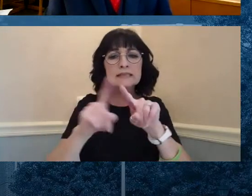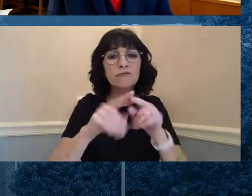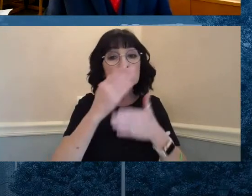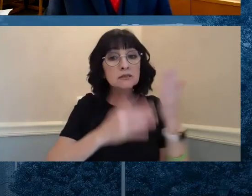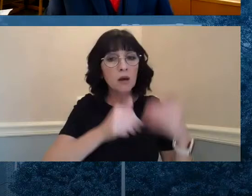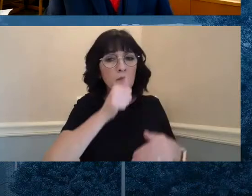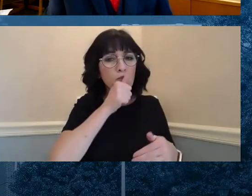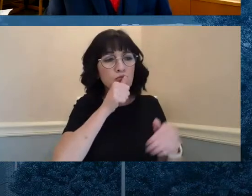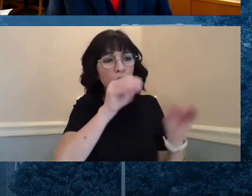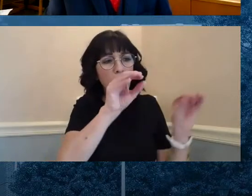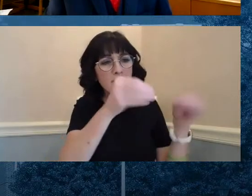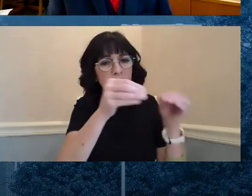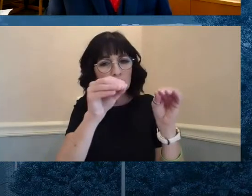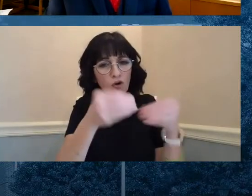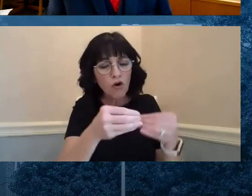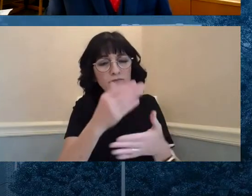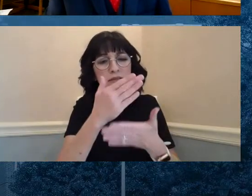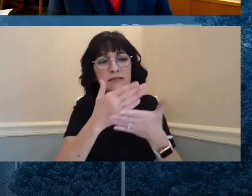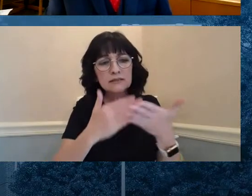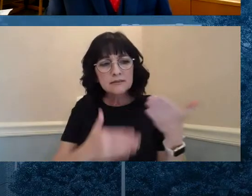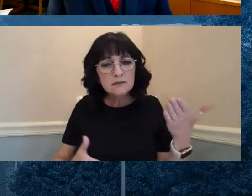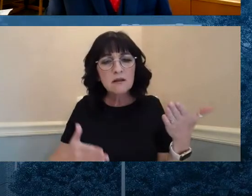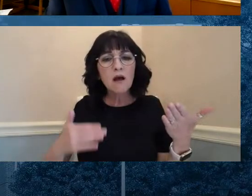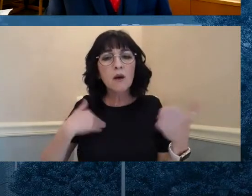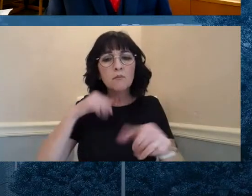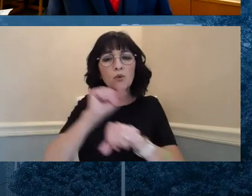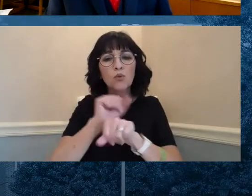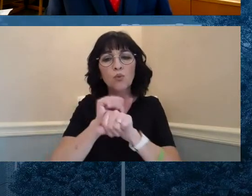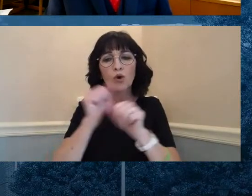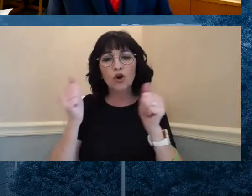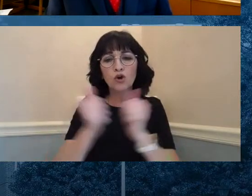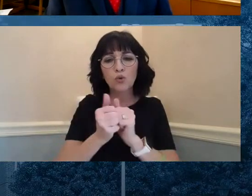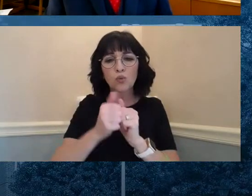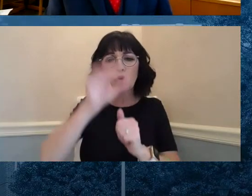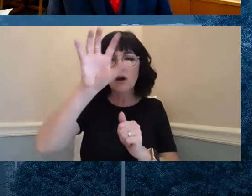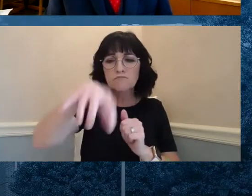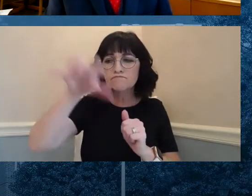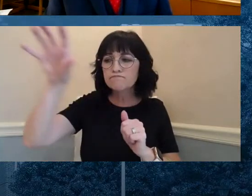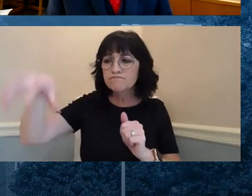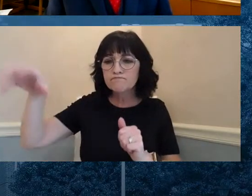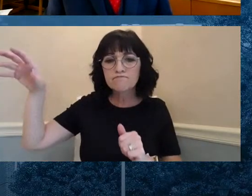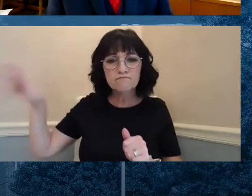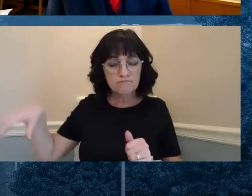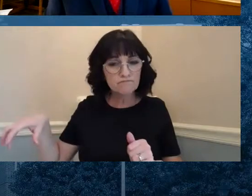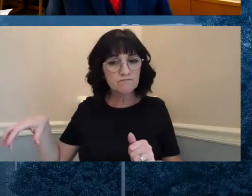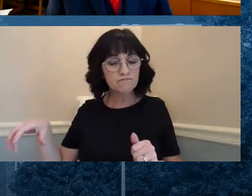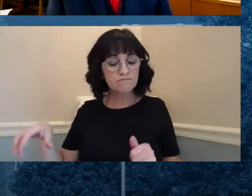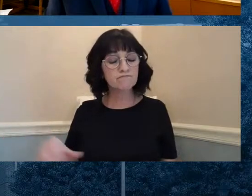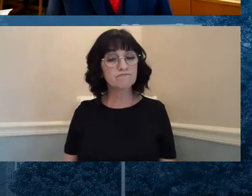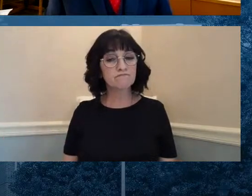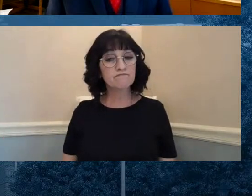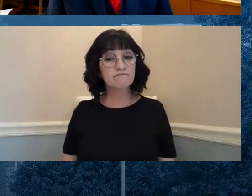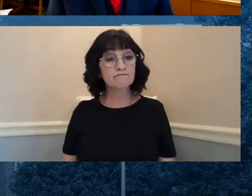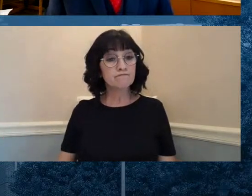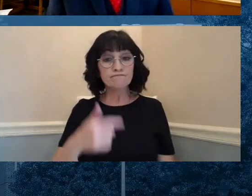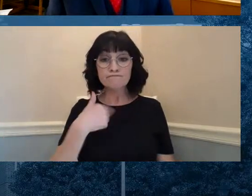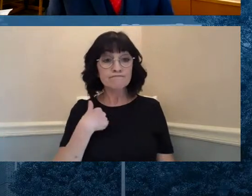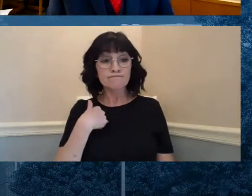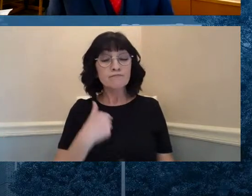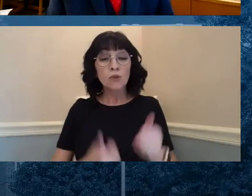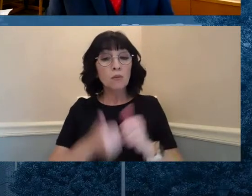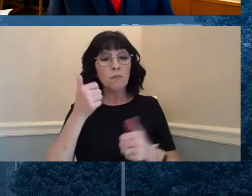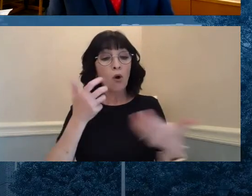throughout the state. Where we have done a lot of work is working with our partners, like the First State Community